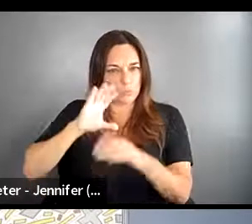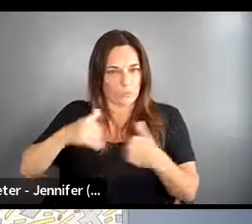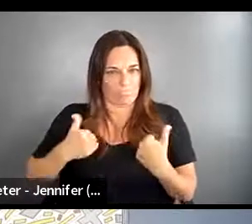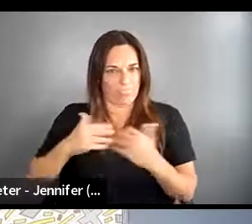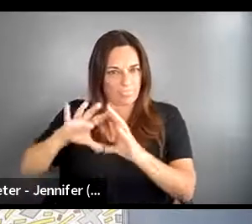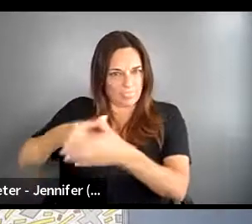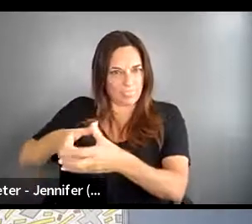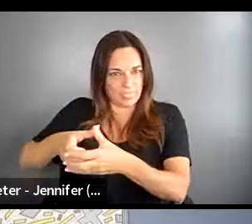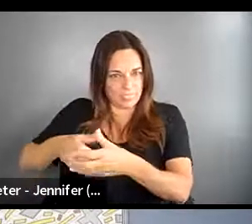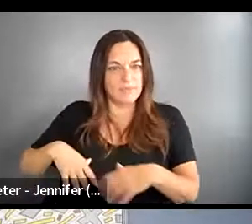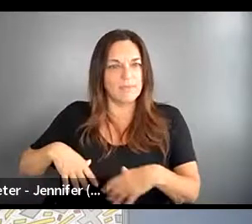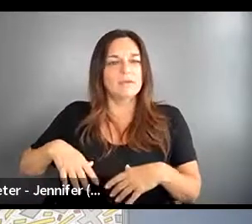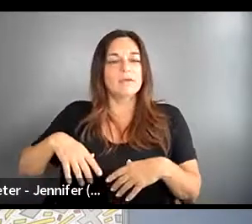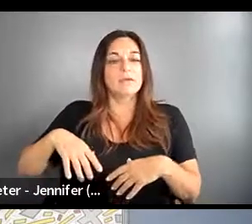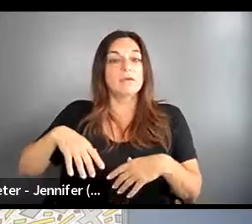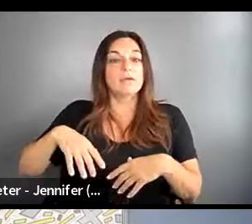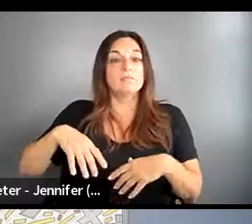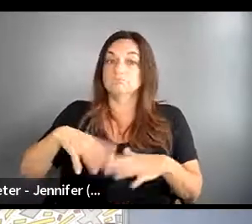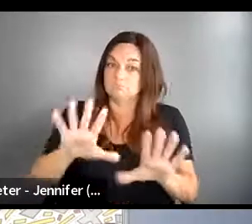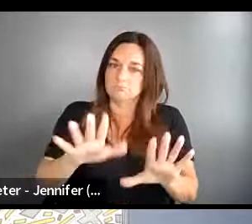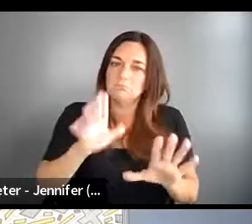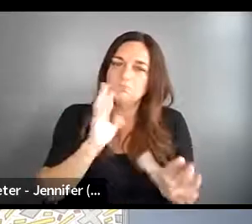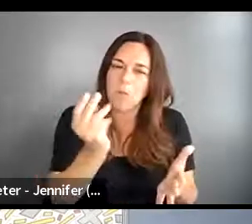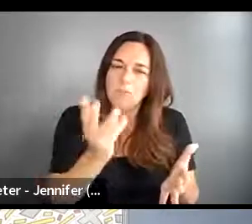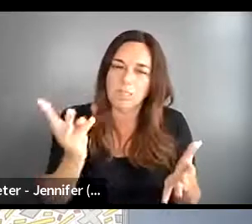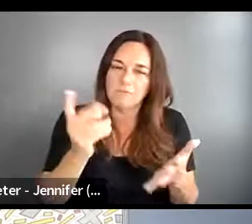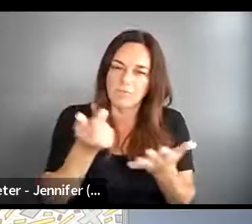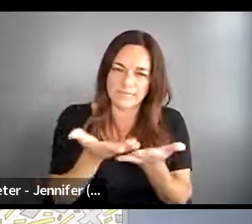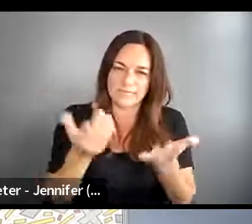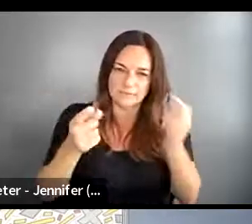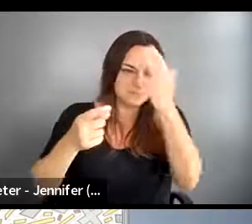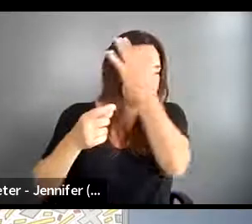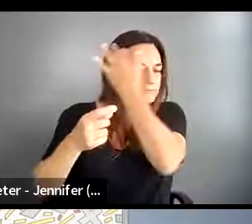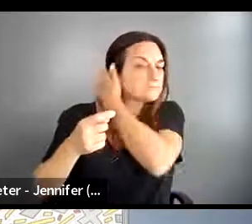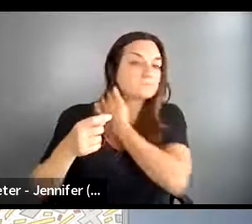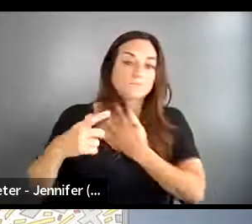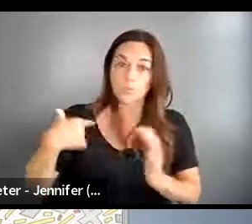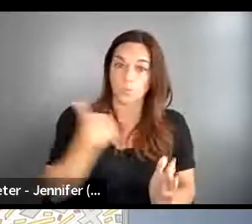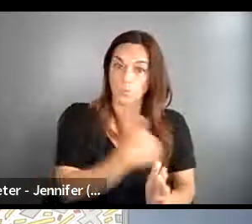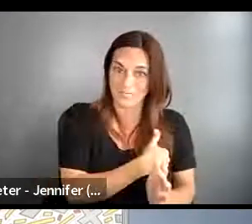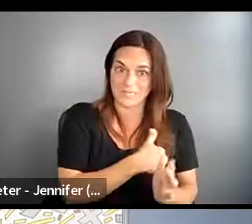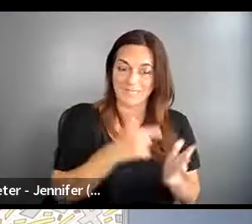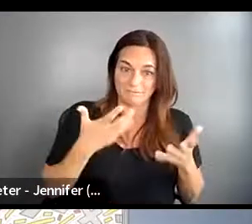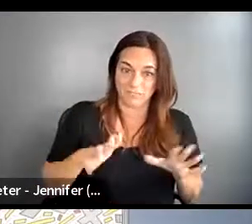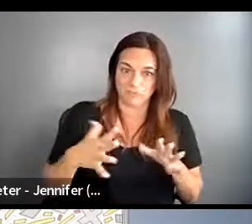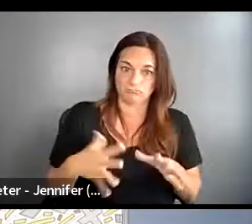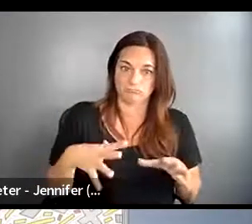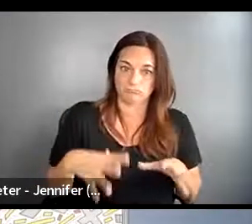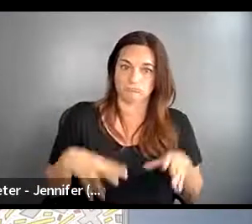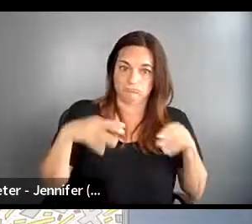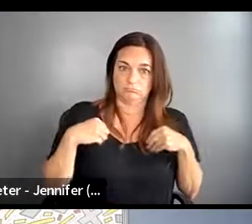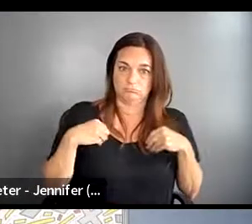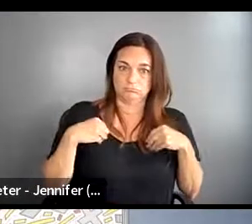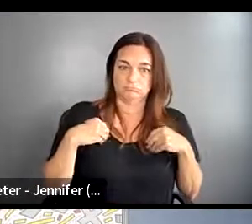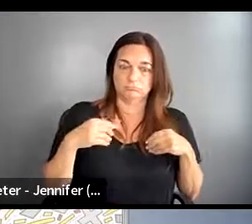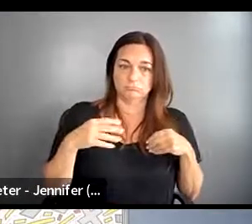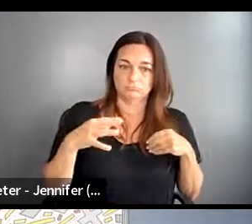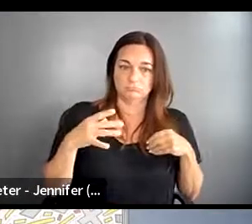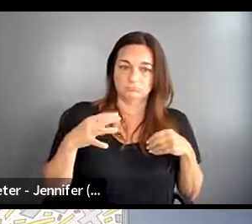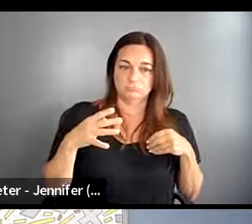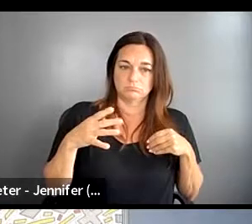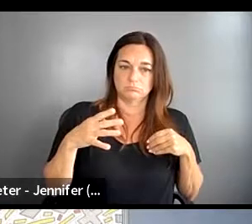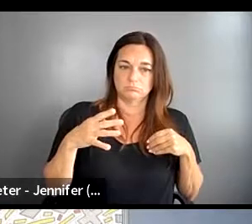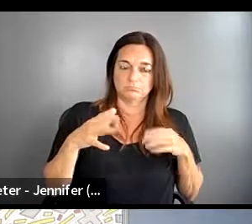there are a couple of things, right? So we have taken on, there